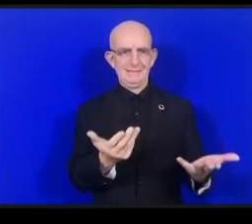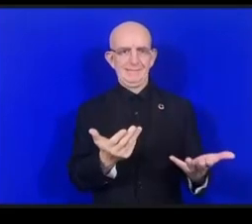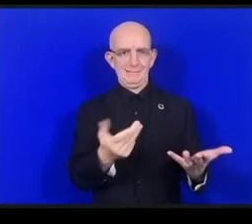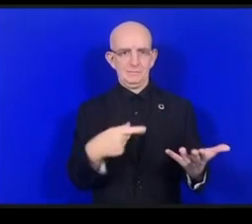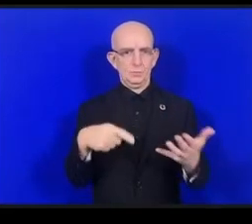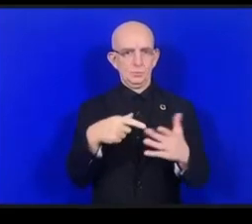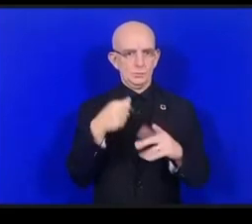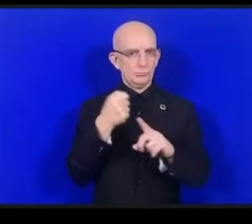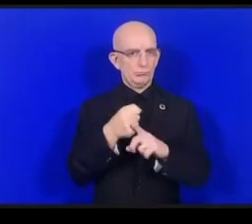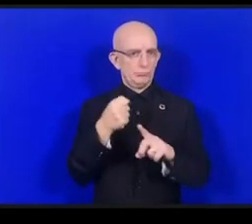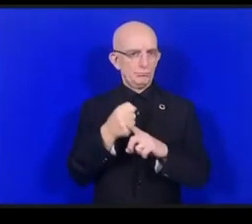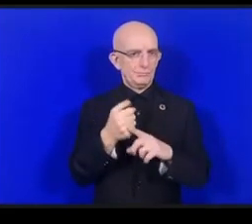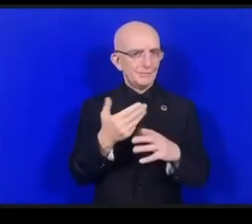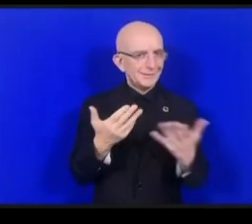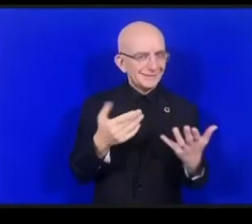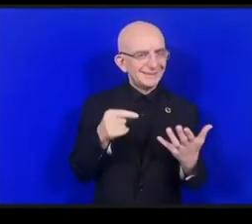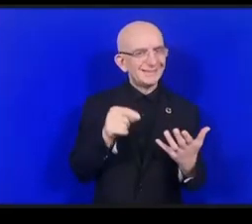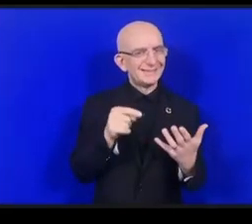be a risk to them.